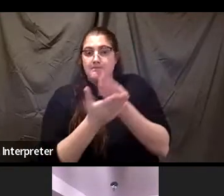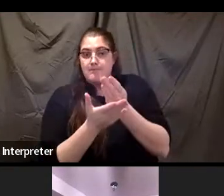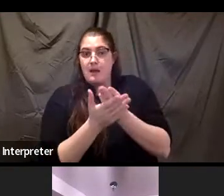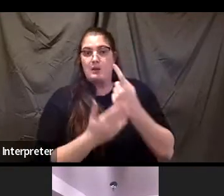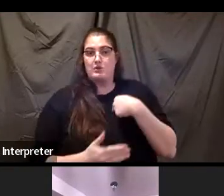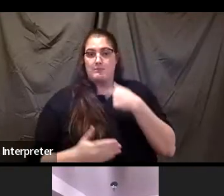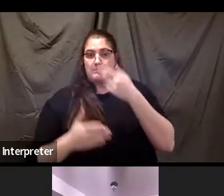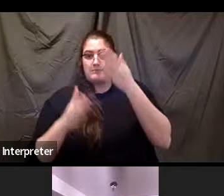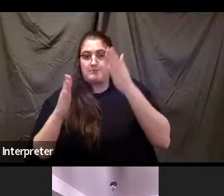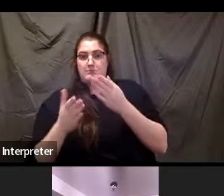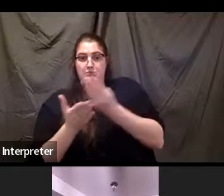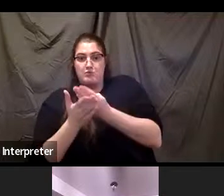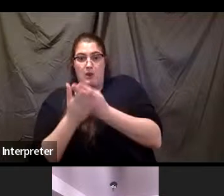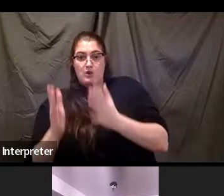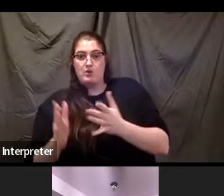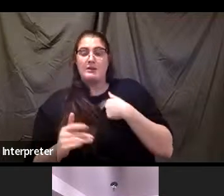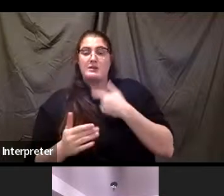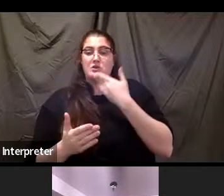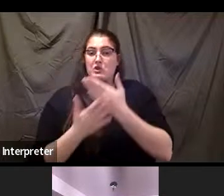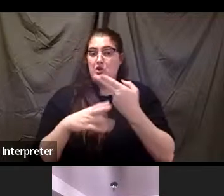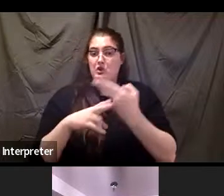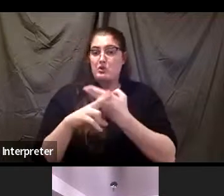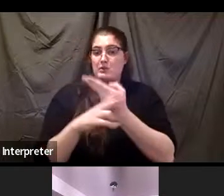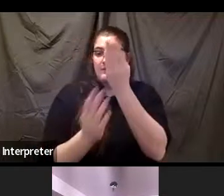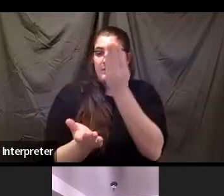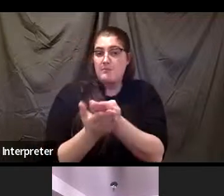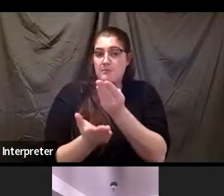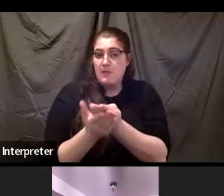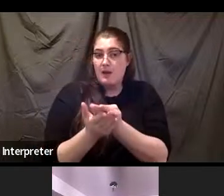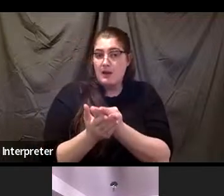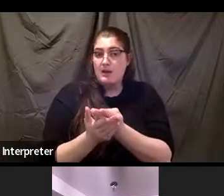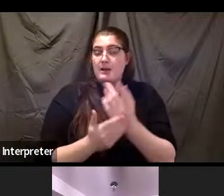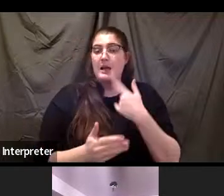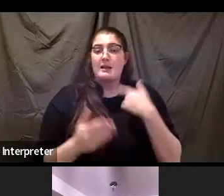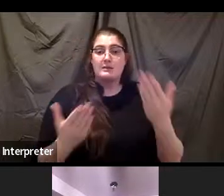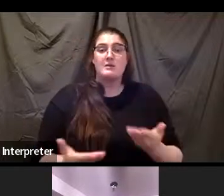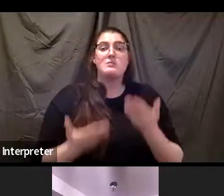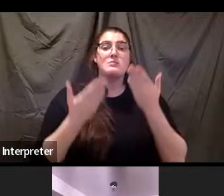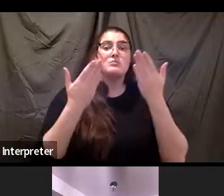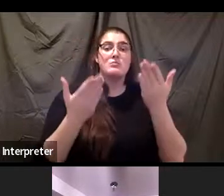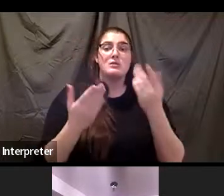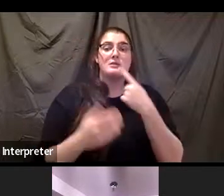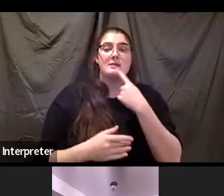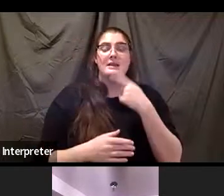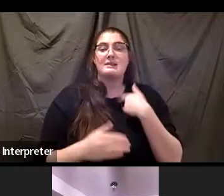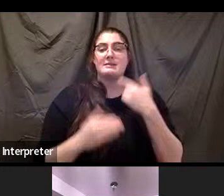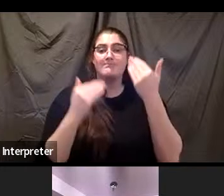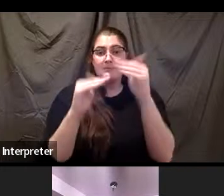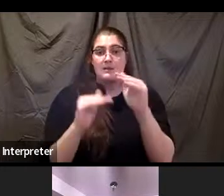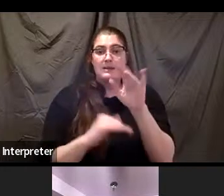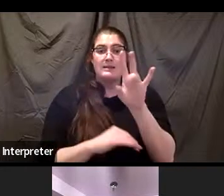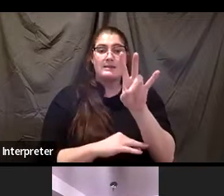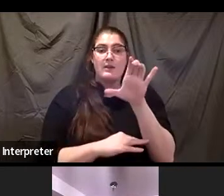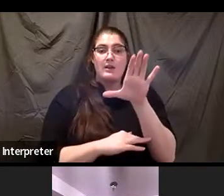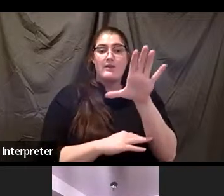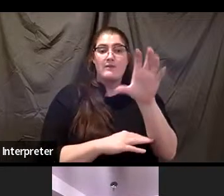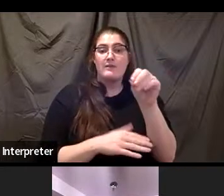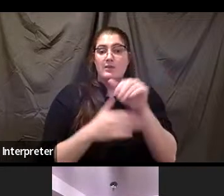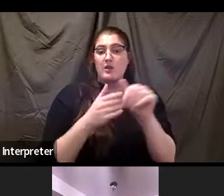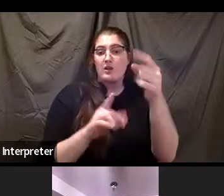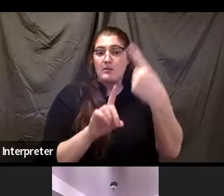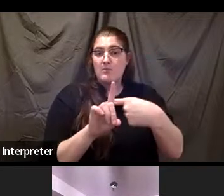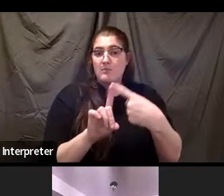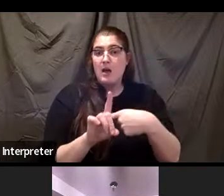is a wise use of our funds. As the proposal says, it's capped at $750 a month, which comes out to